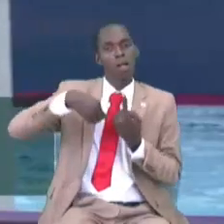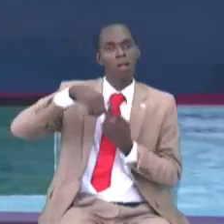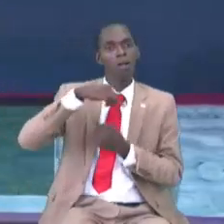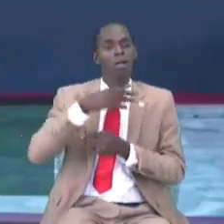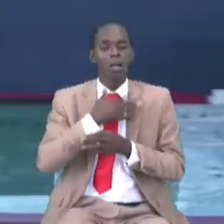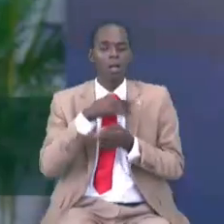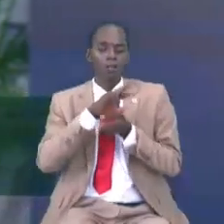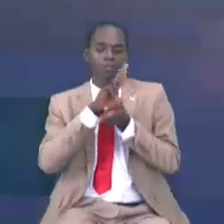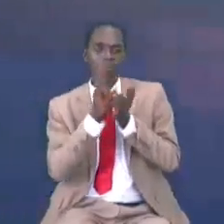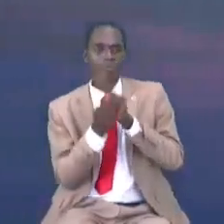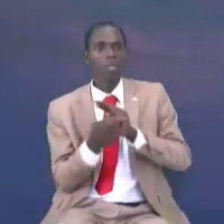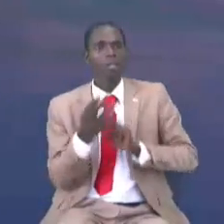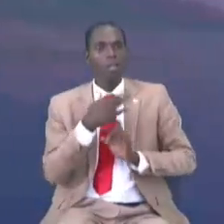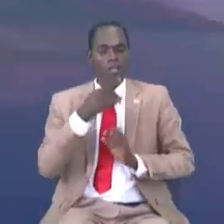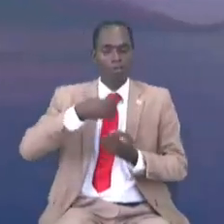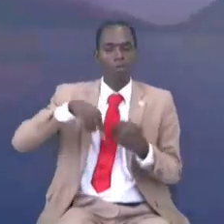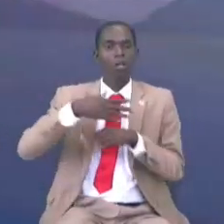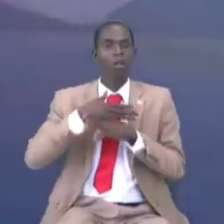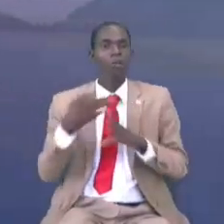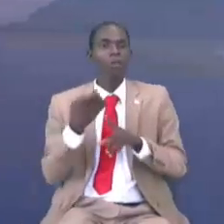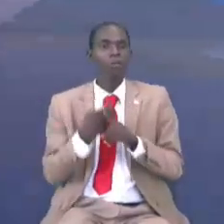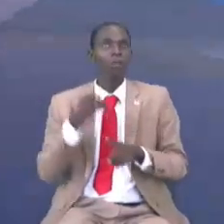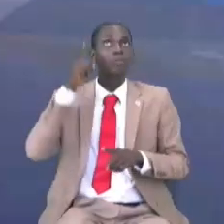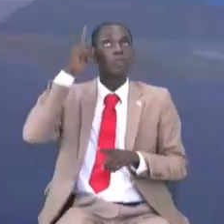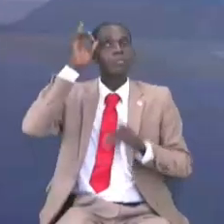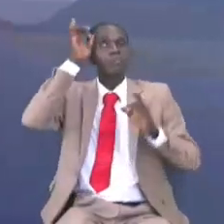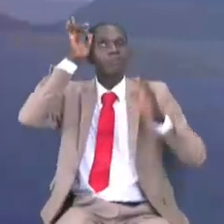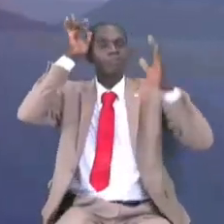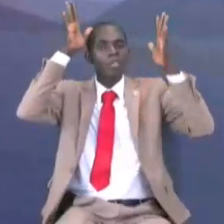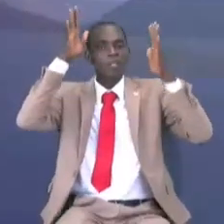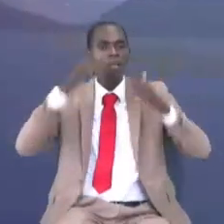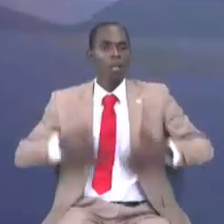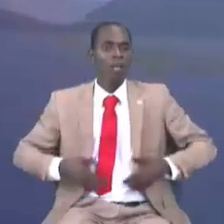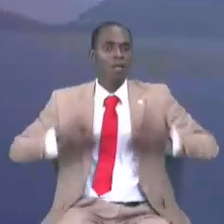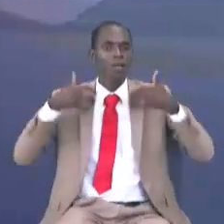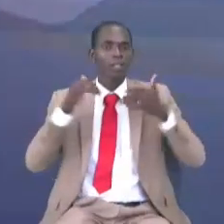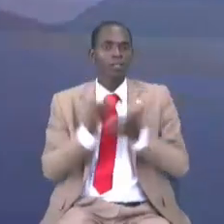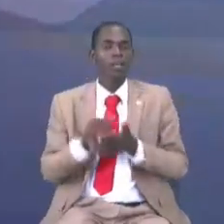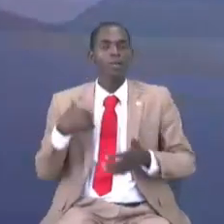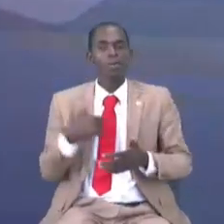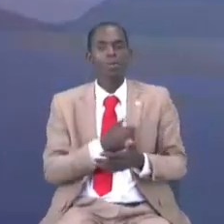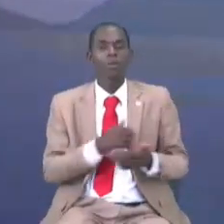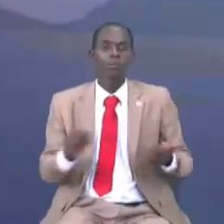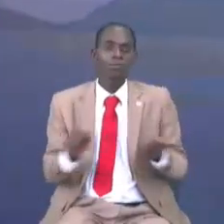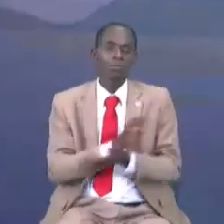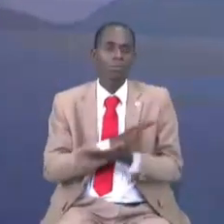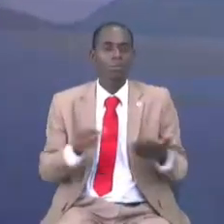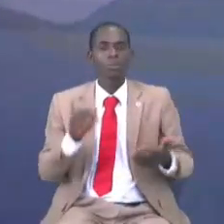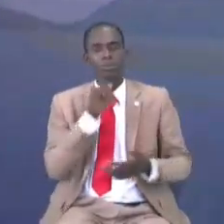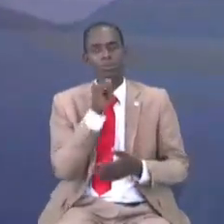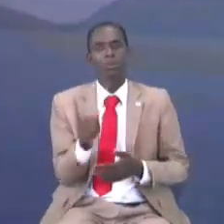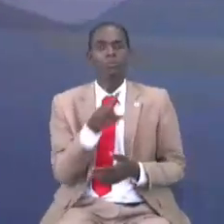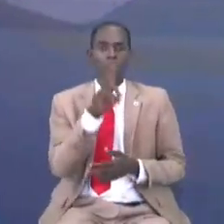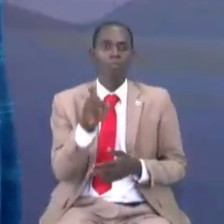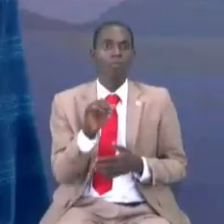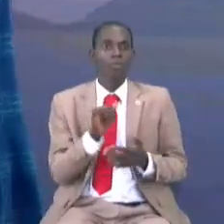anger that we perish not? That we perish not. He was accepting